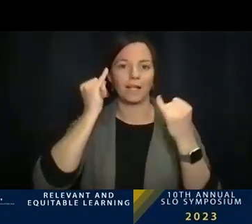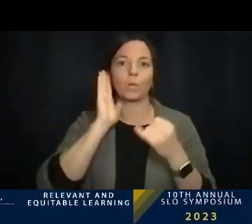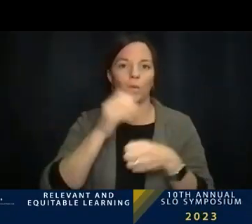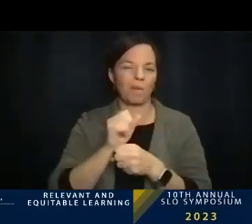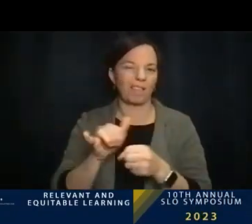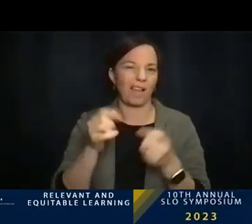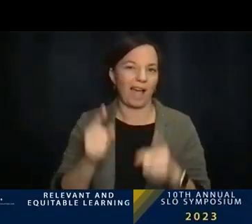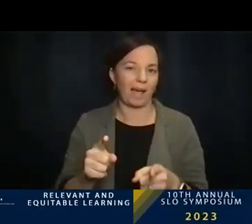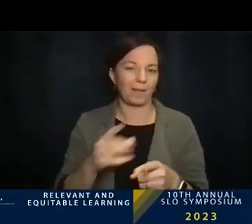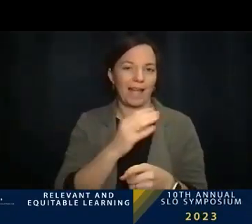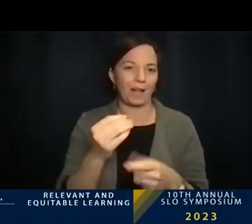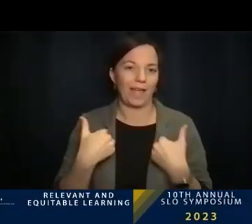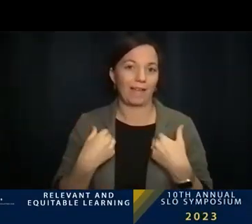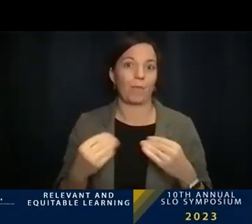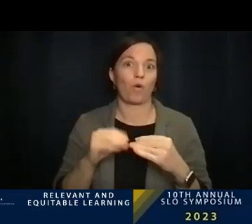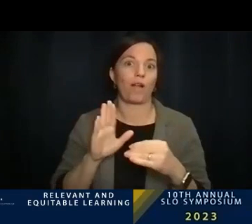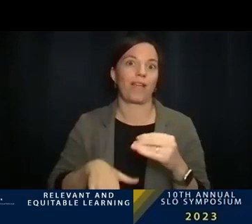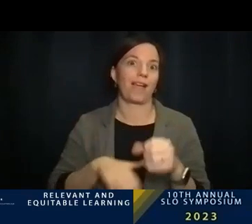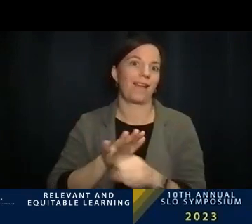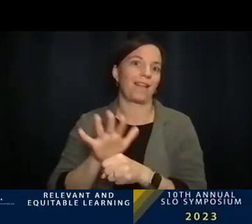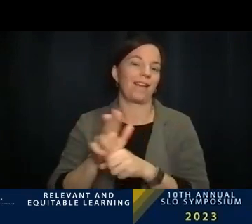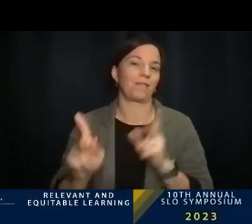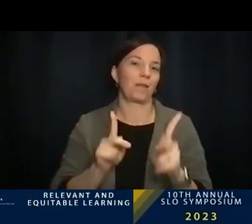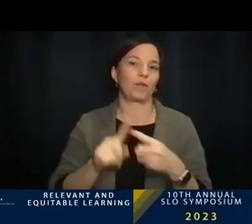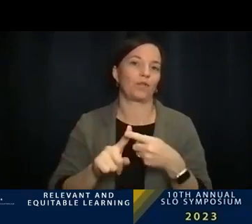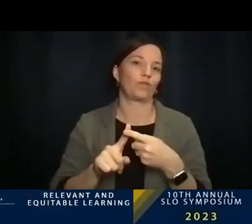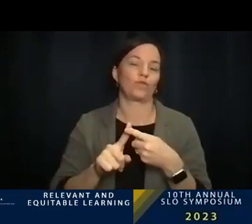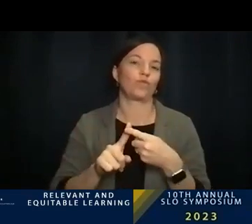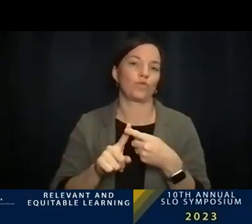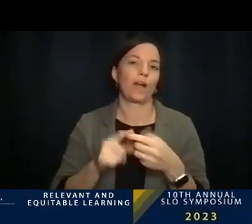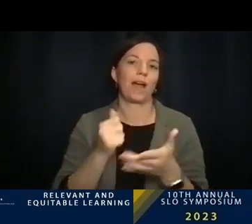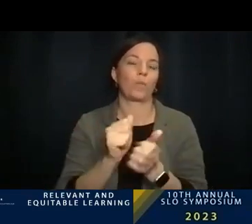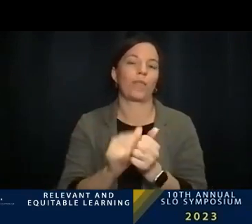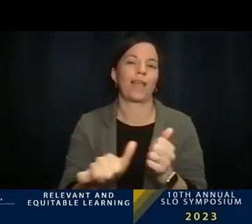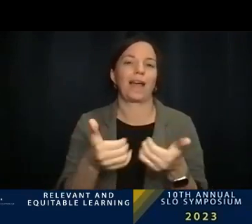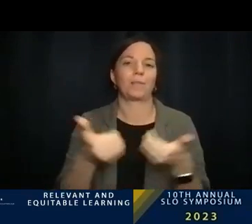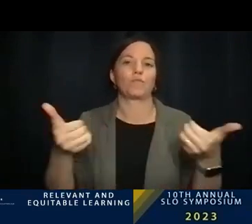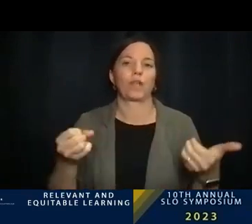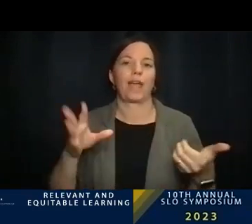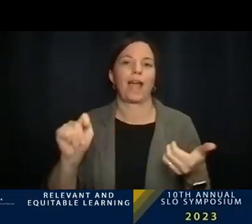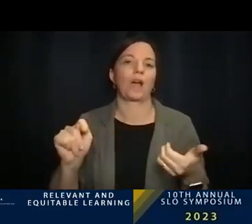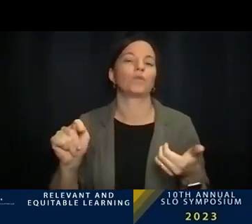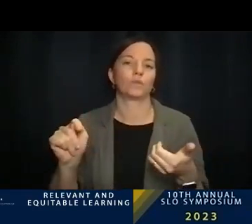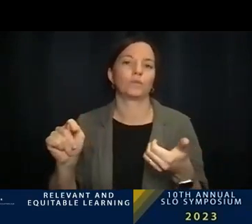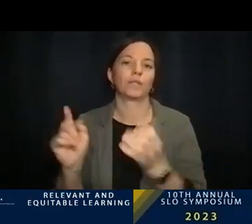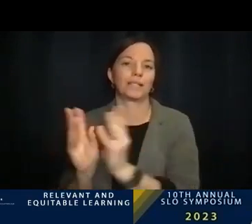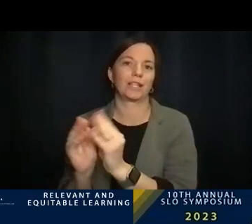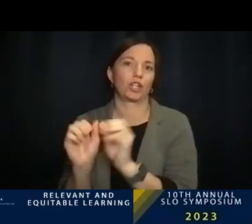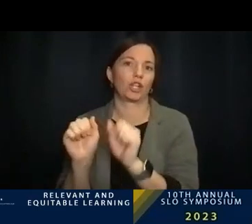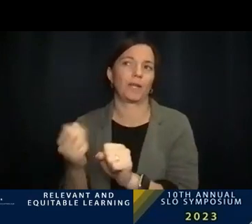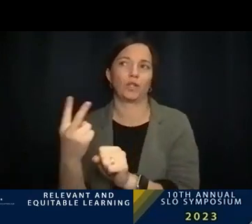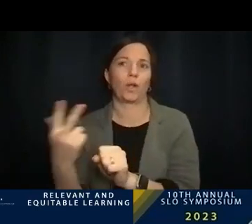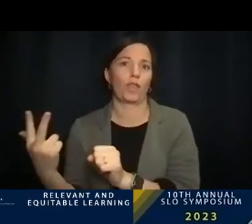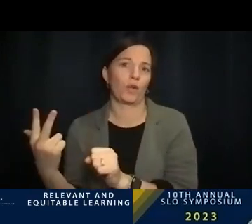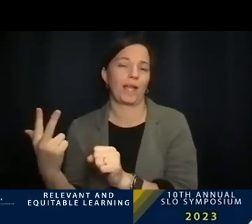As a matter of fact, we have more than enough people now to staff that breakout session. It could be even, you know, two or three of us, right, moderating